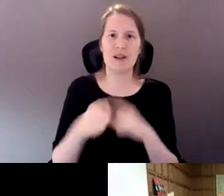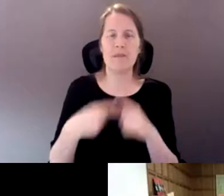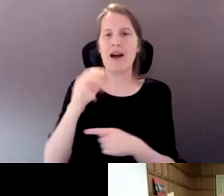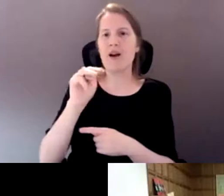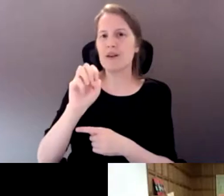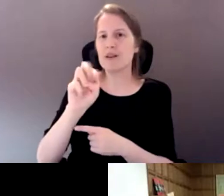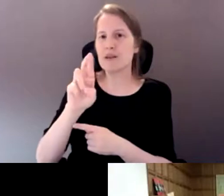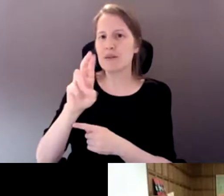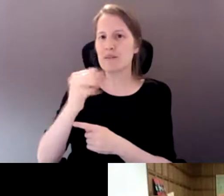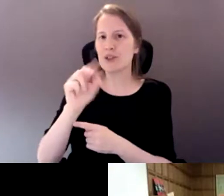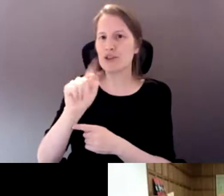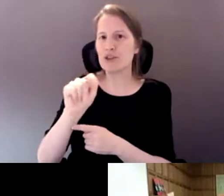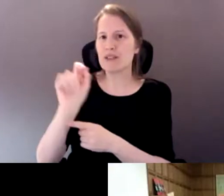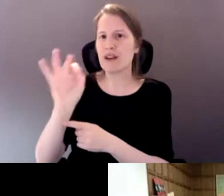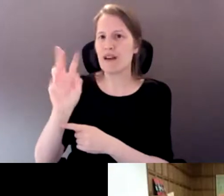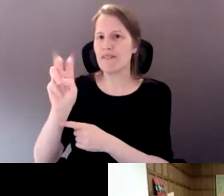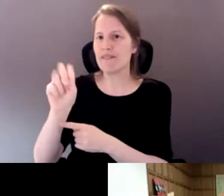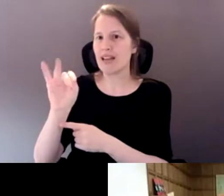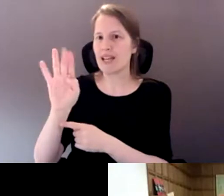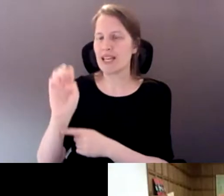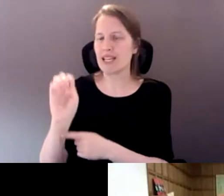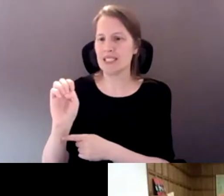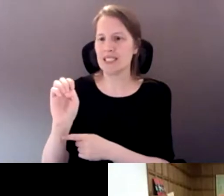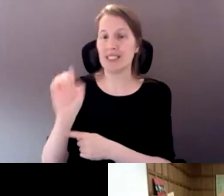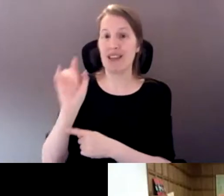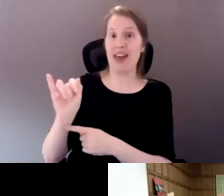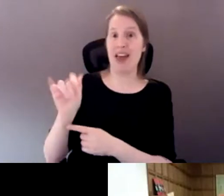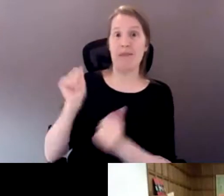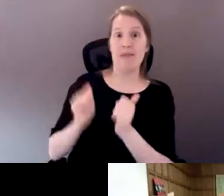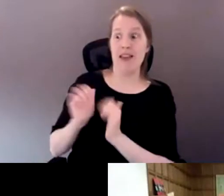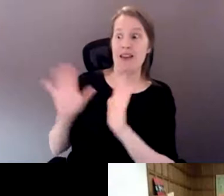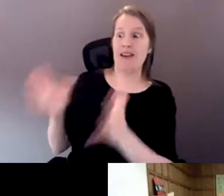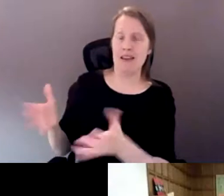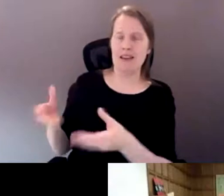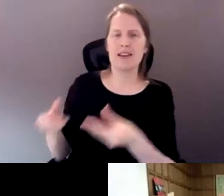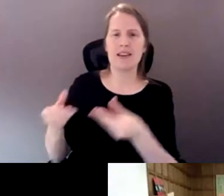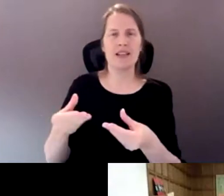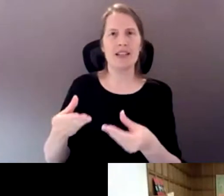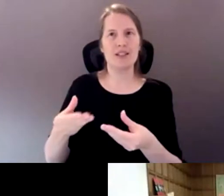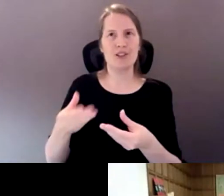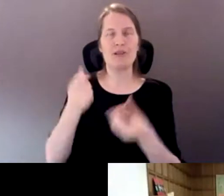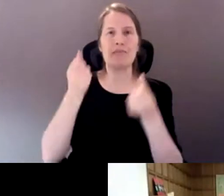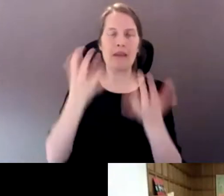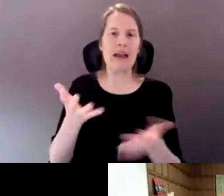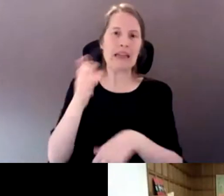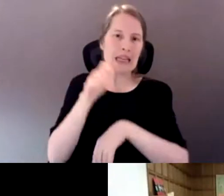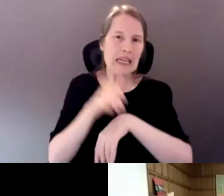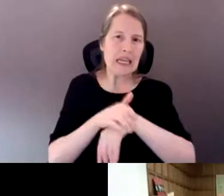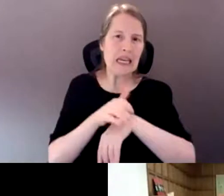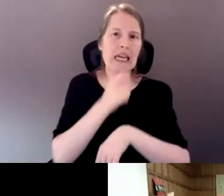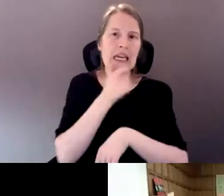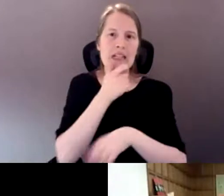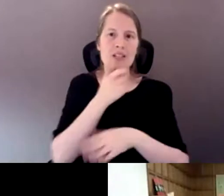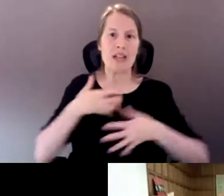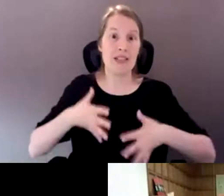Venice, and how The Merchant of Venice as a work has served to project many English anxieties about the